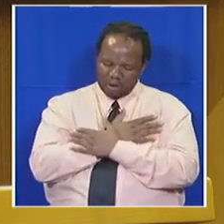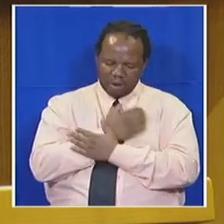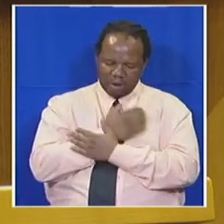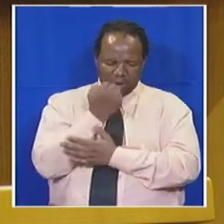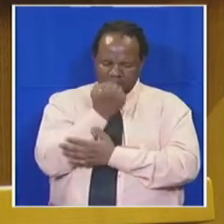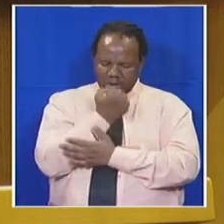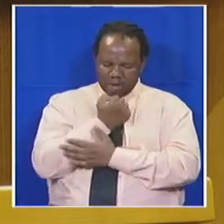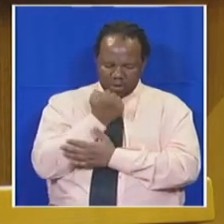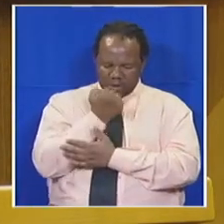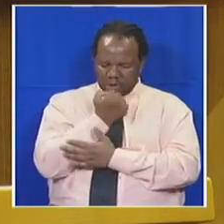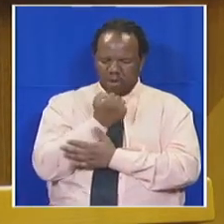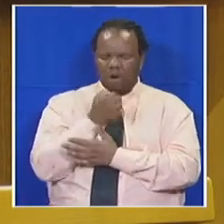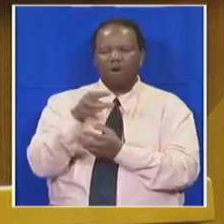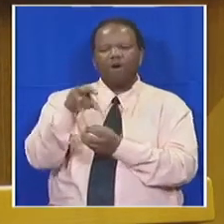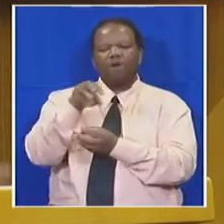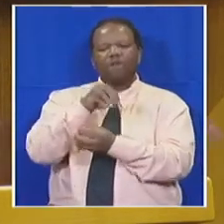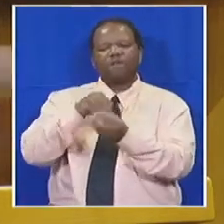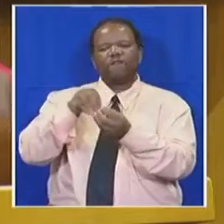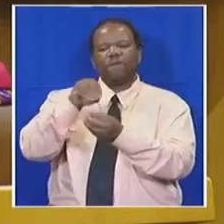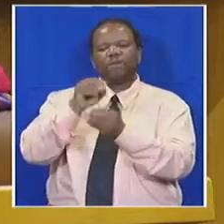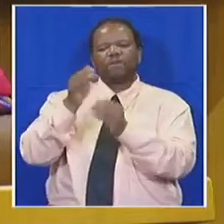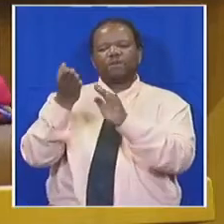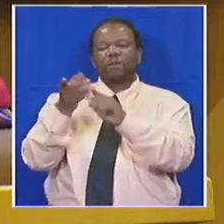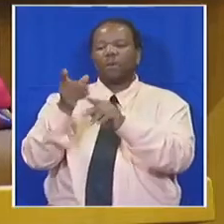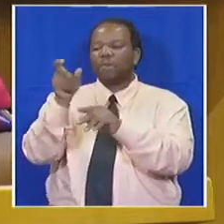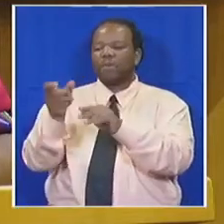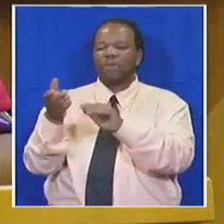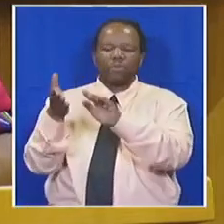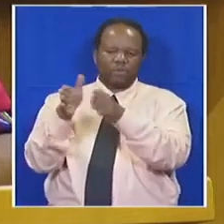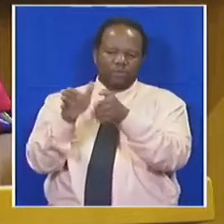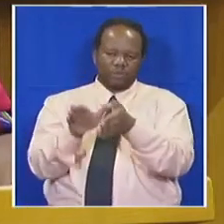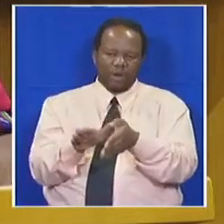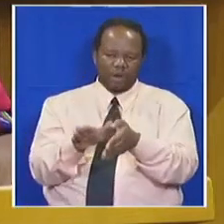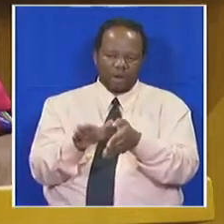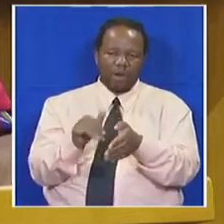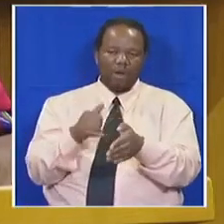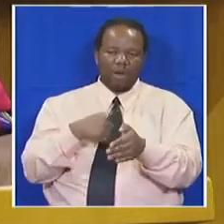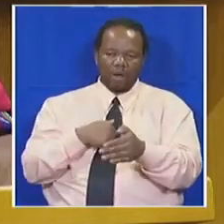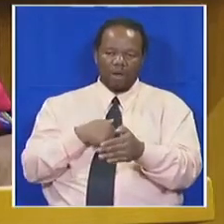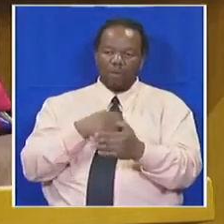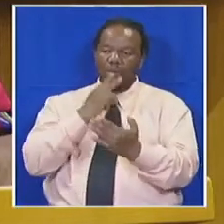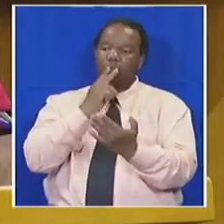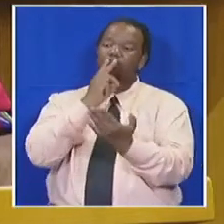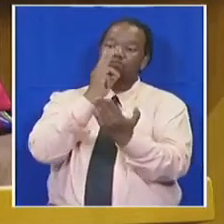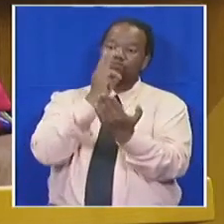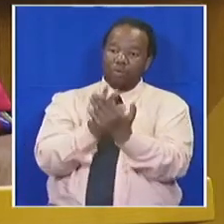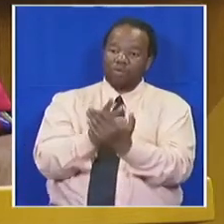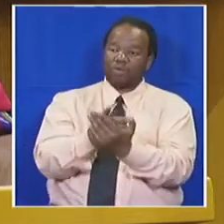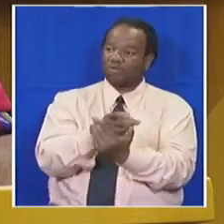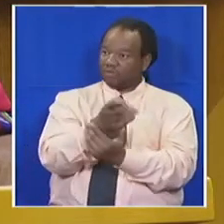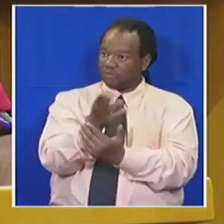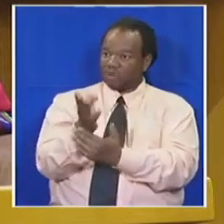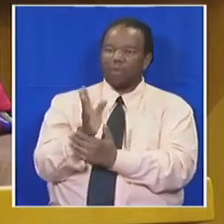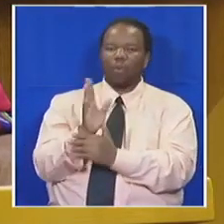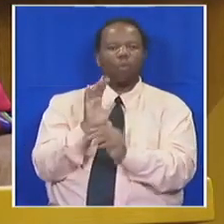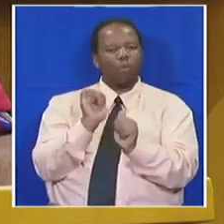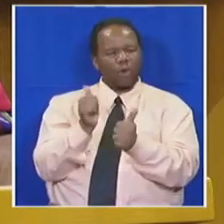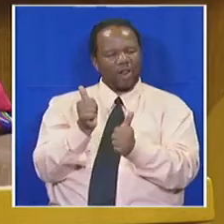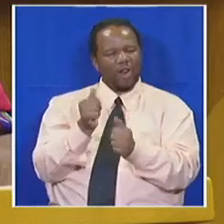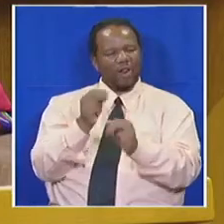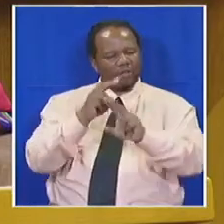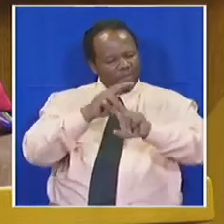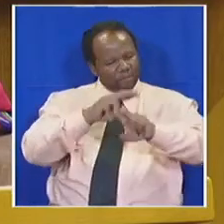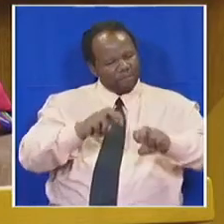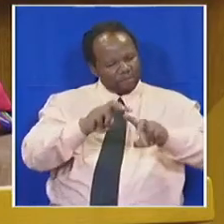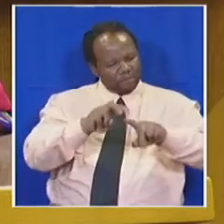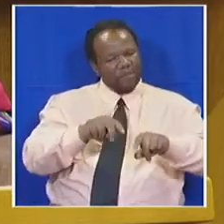the families of the deceased and promise that we will leave no stone unturned until the murderers responsible